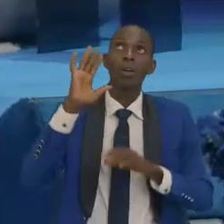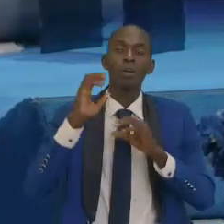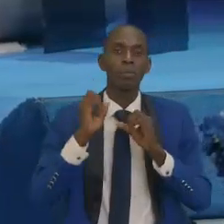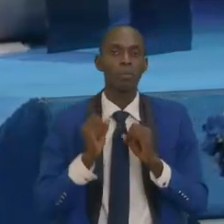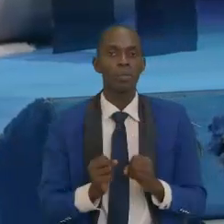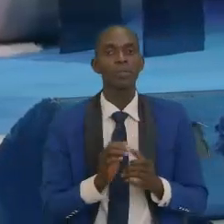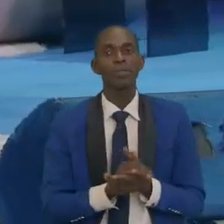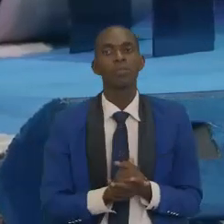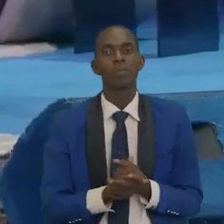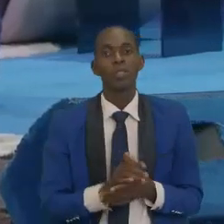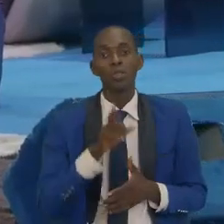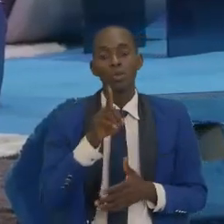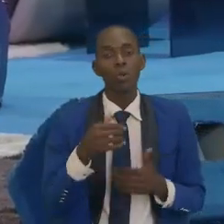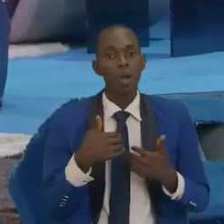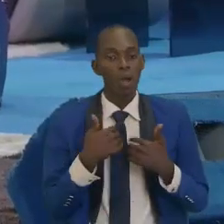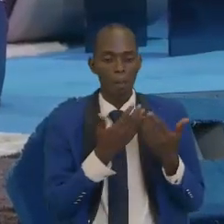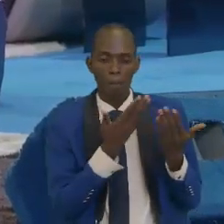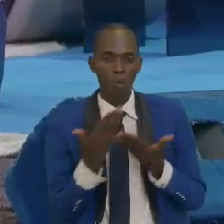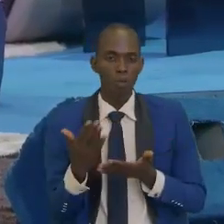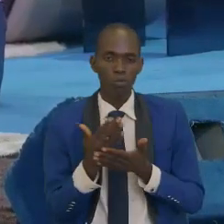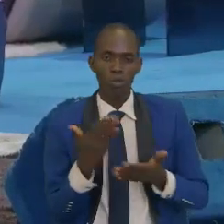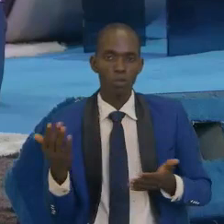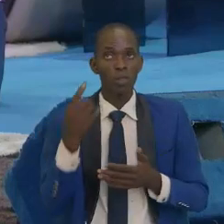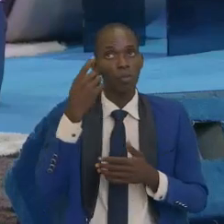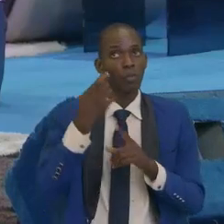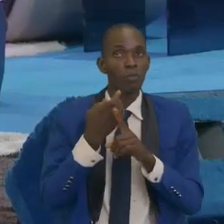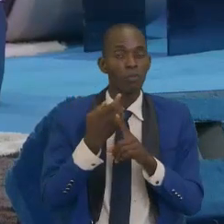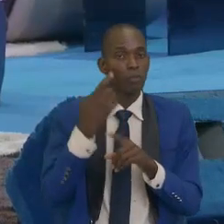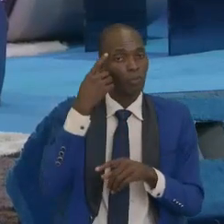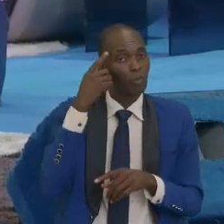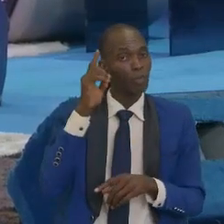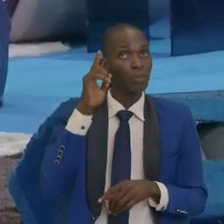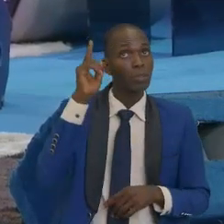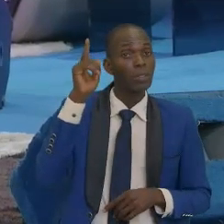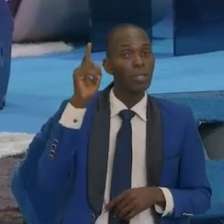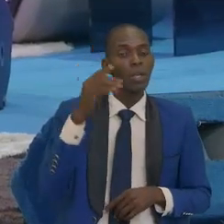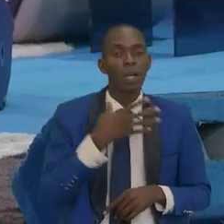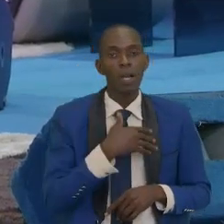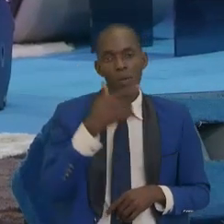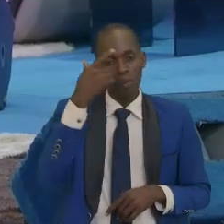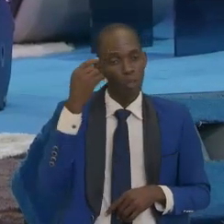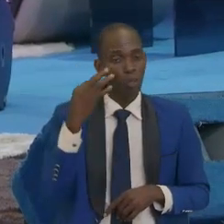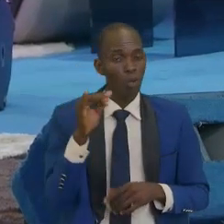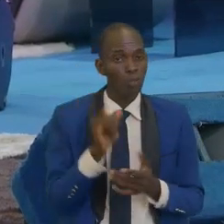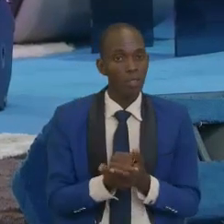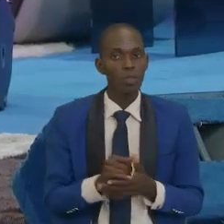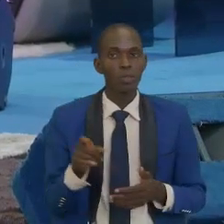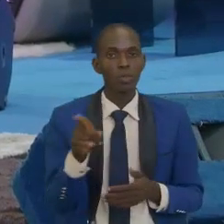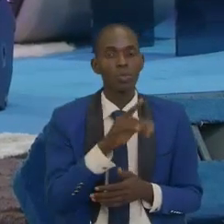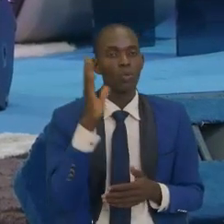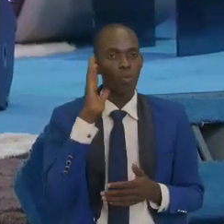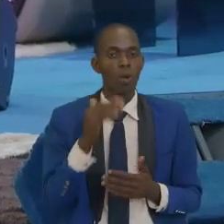You have got something from him. And on the basis of that, you'll have more.